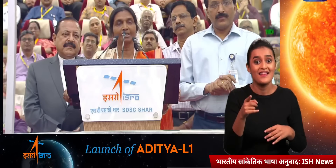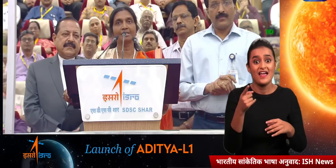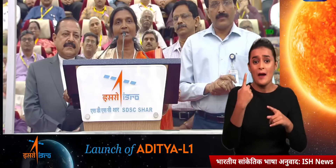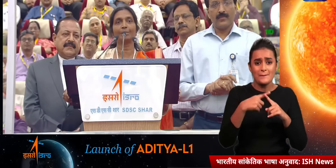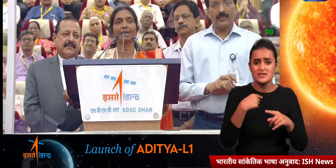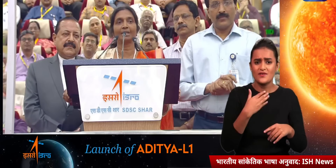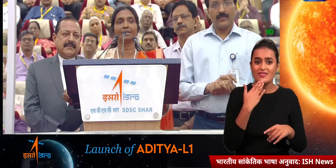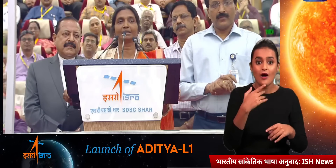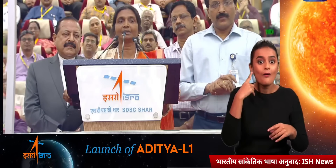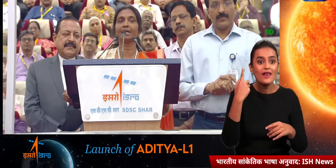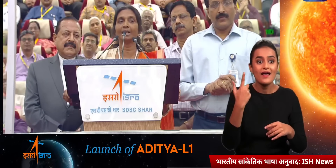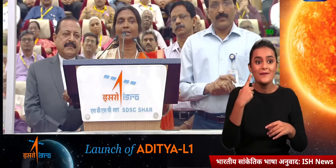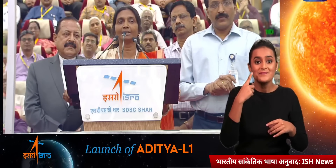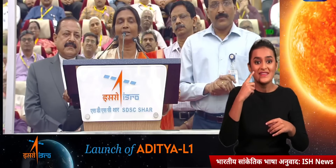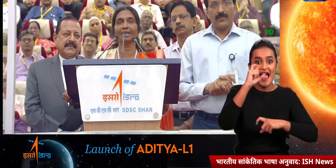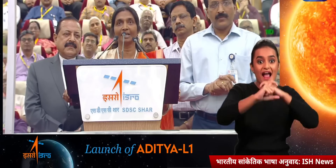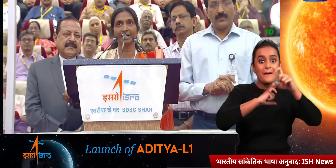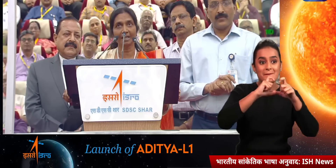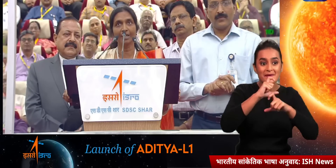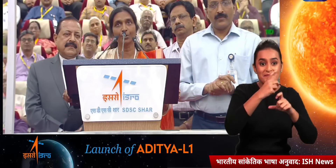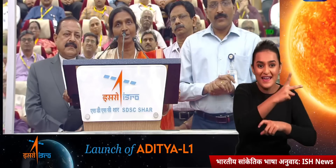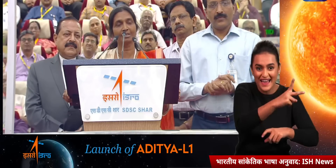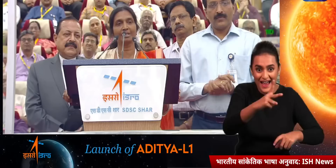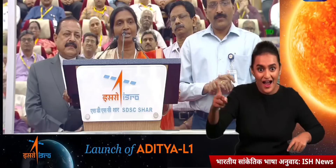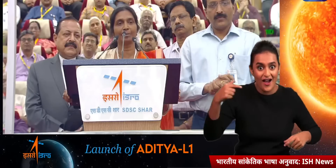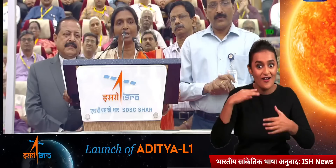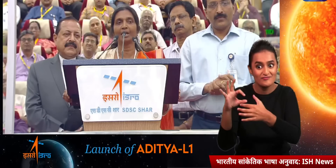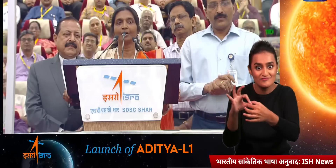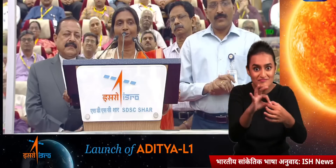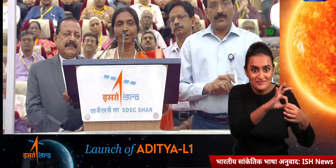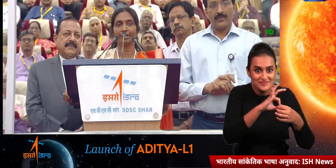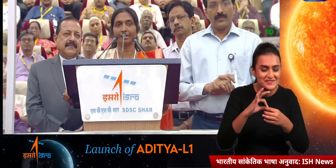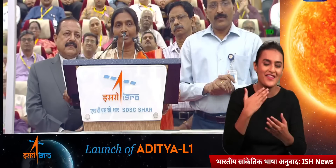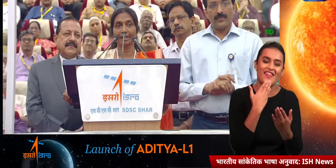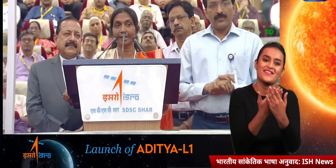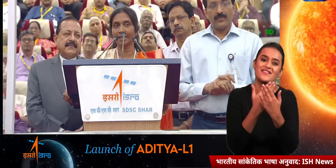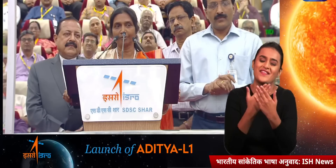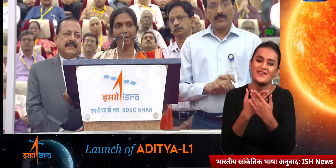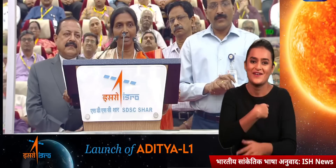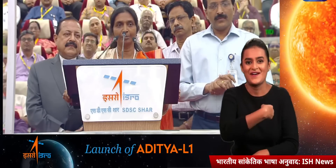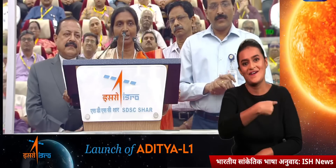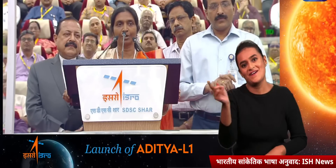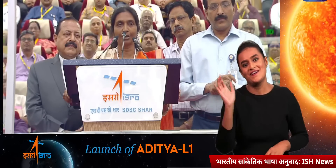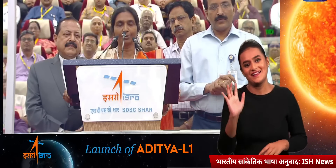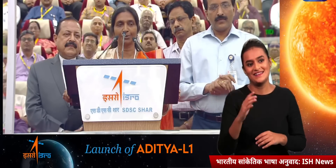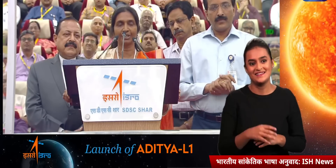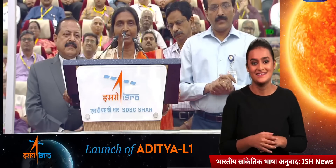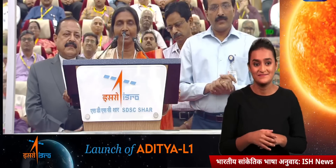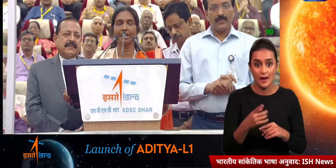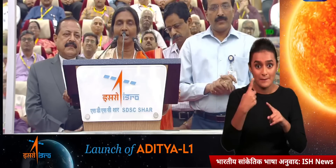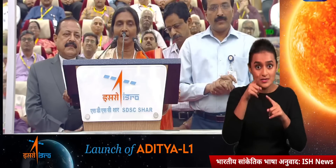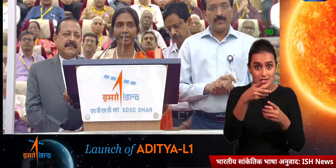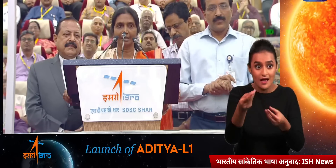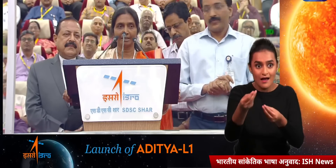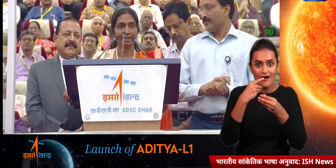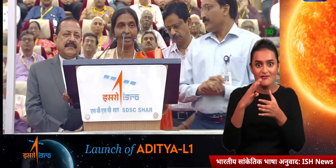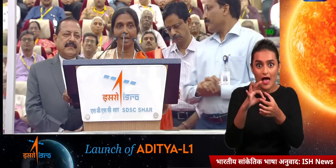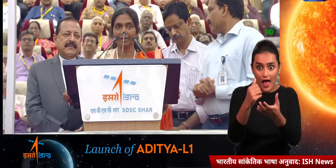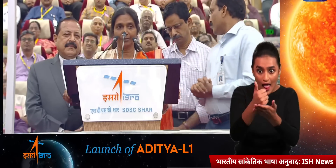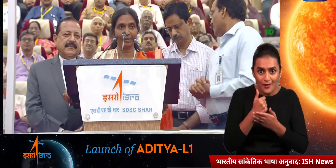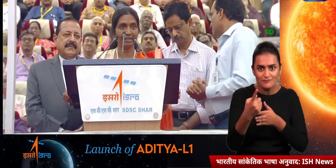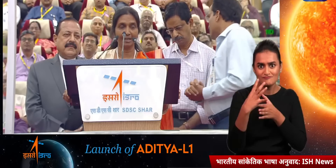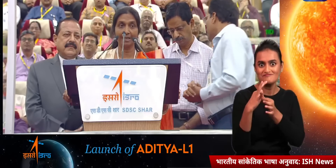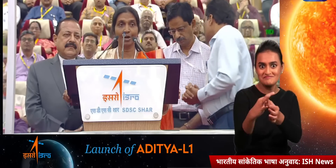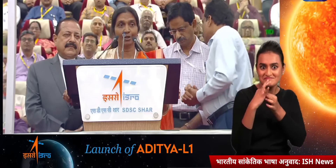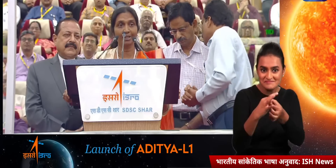all the industrial partners and the entire URSC team for their invaluable contribution. And